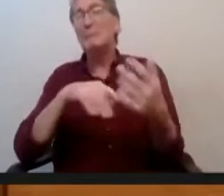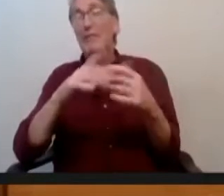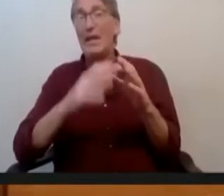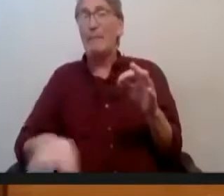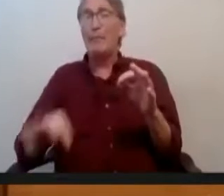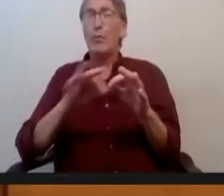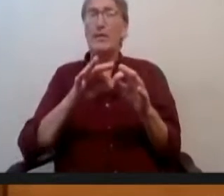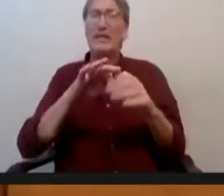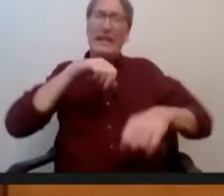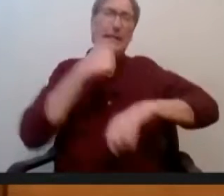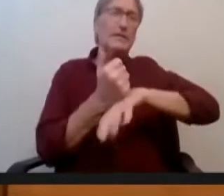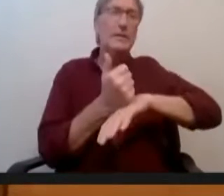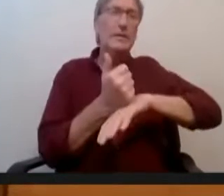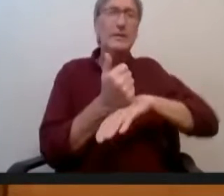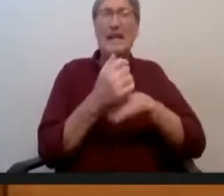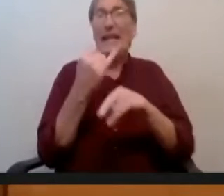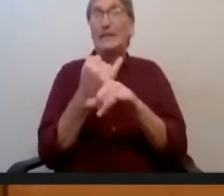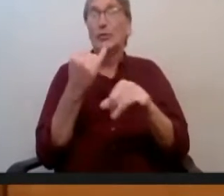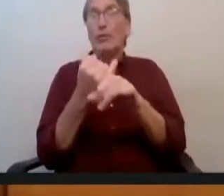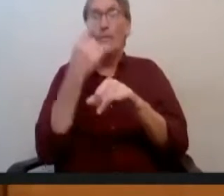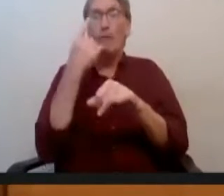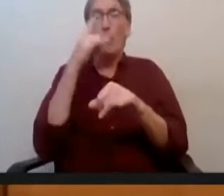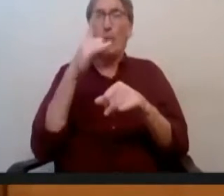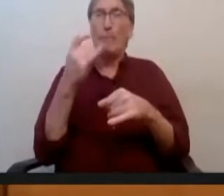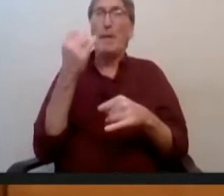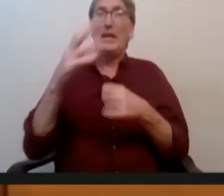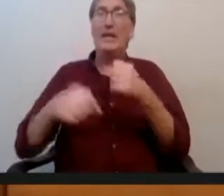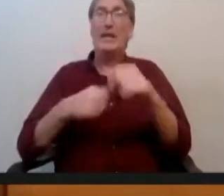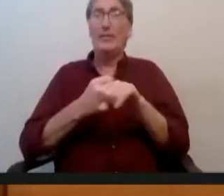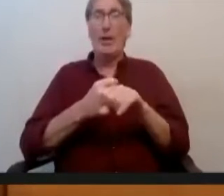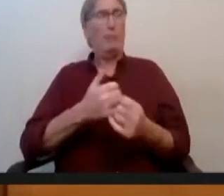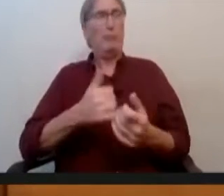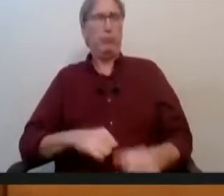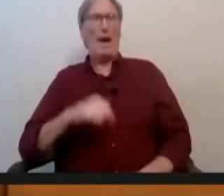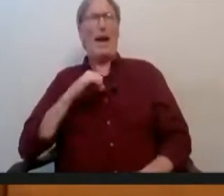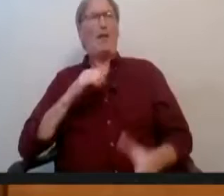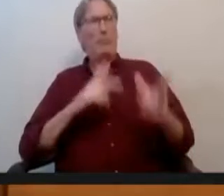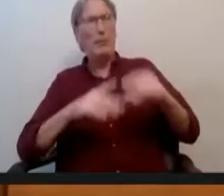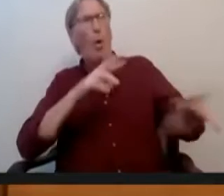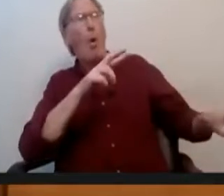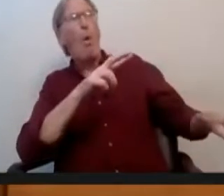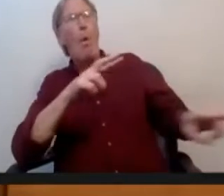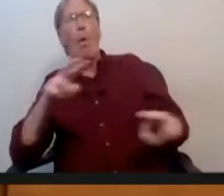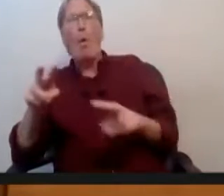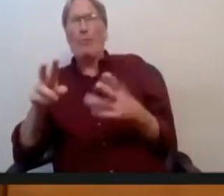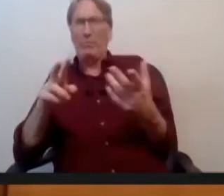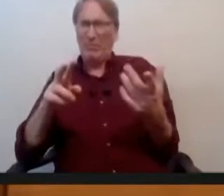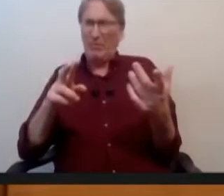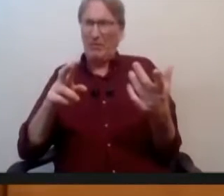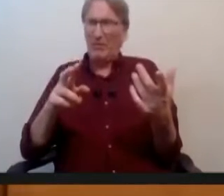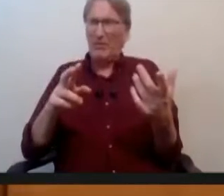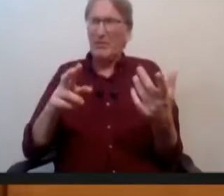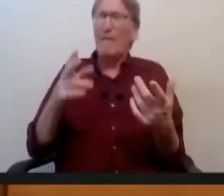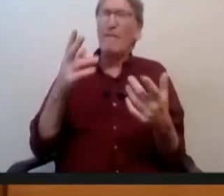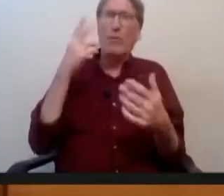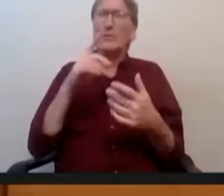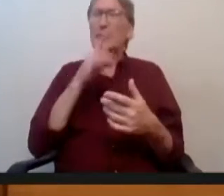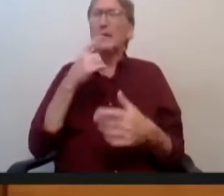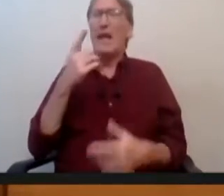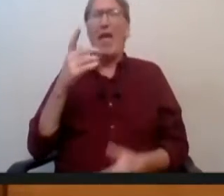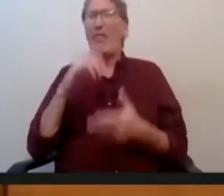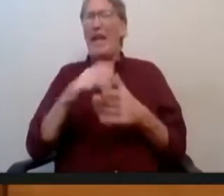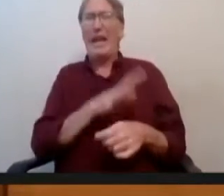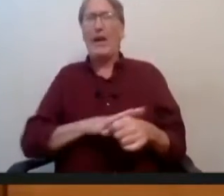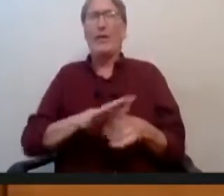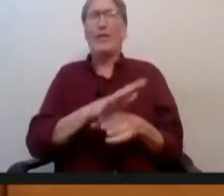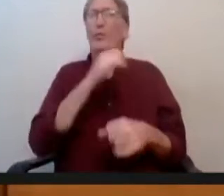institution into all of years of service. It's a point of pride for the neighborhood and the small commercial core, and Lee and Lowry would not be the same without